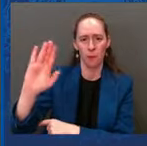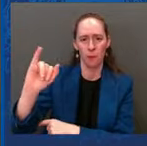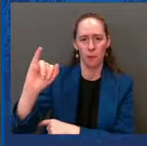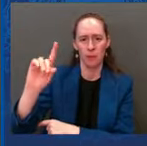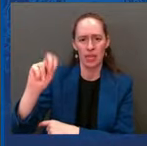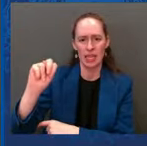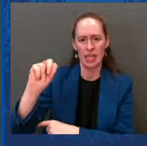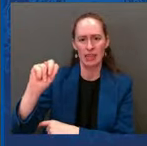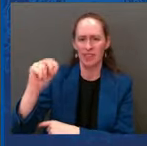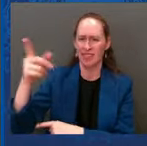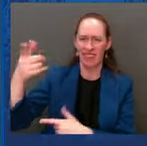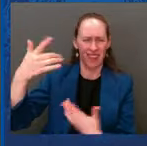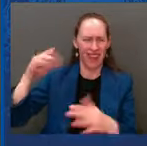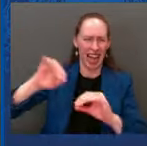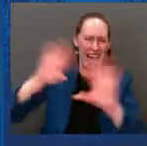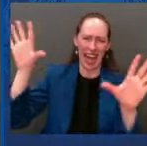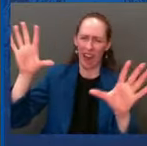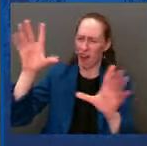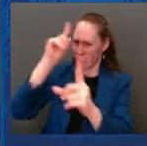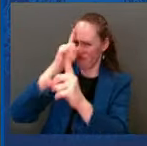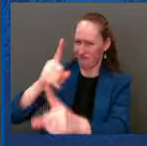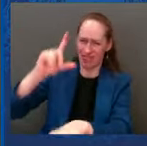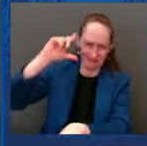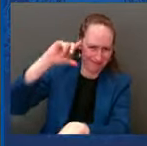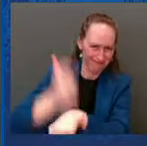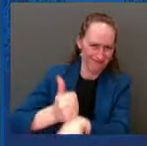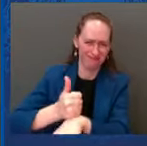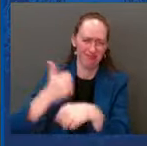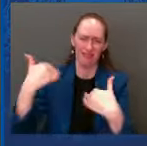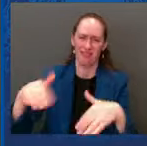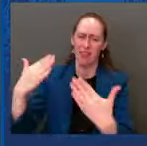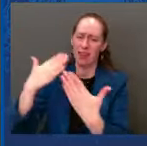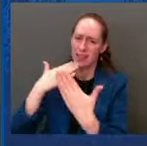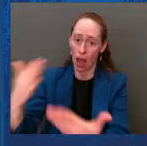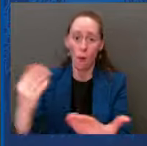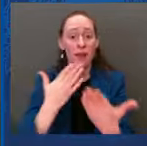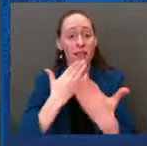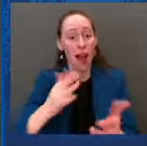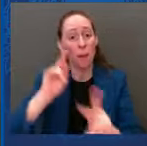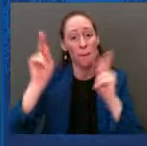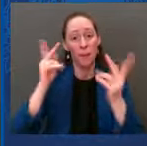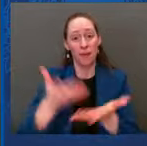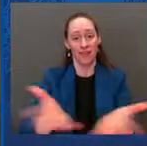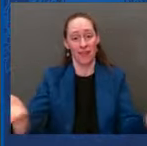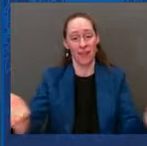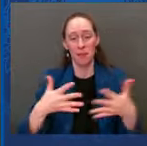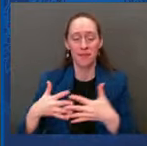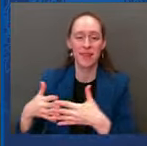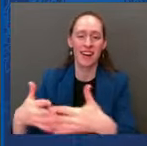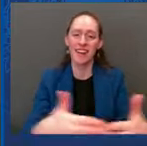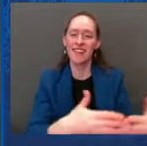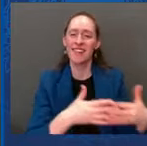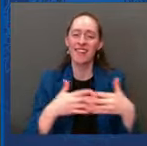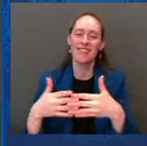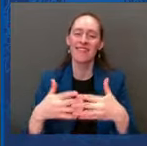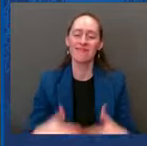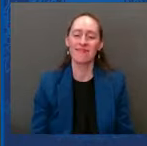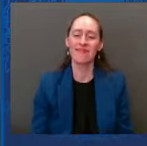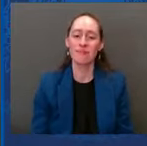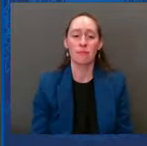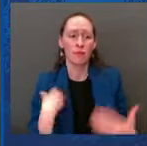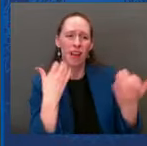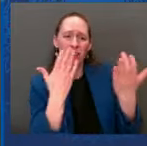Thank you to the American nation. Thank you to the authorities of the United States. Thank you to the American Congress for all the donations for Ukraine, for the